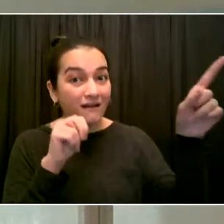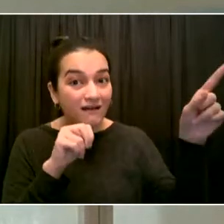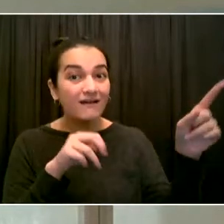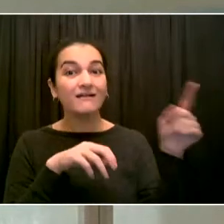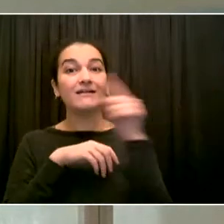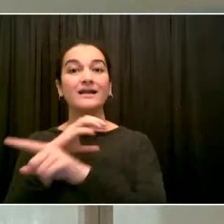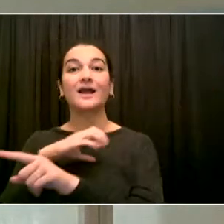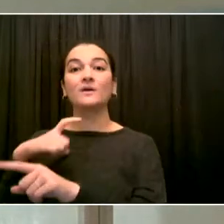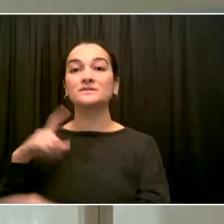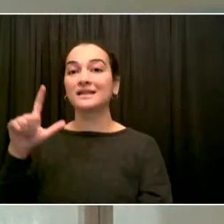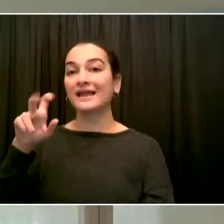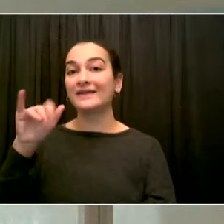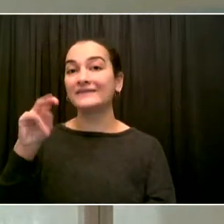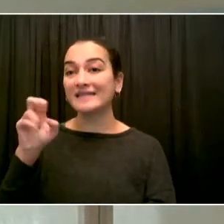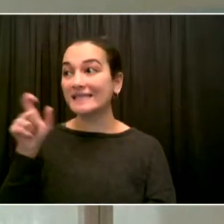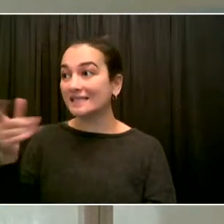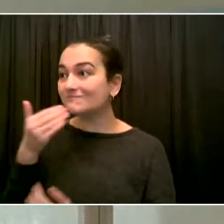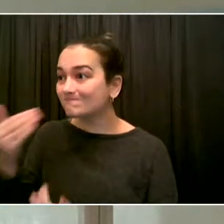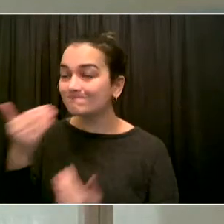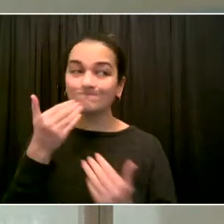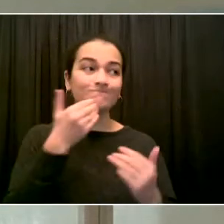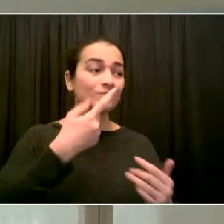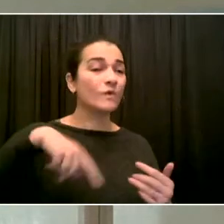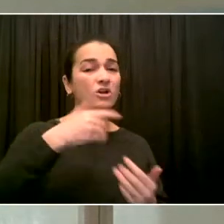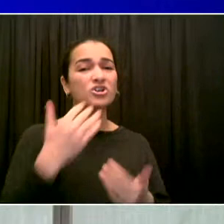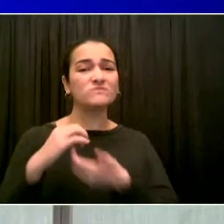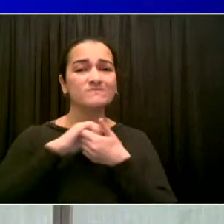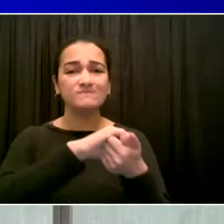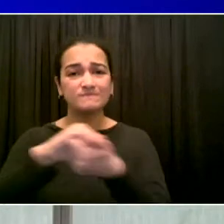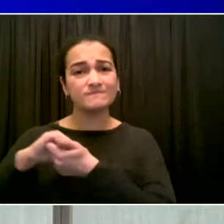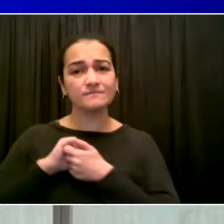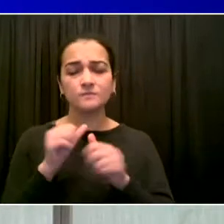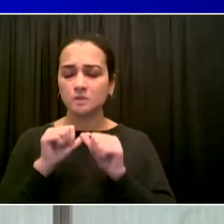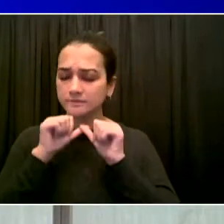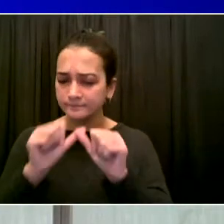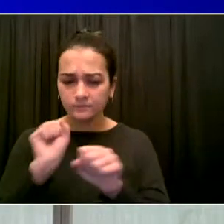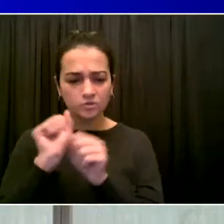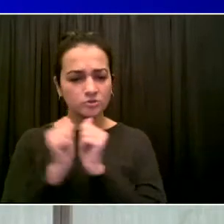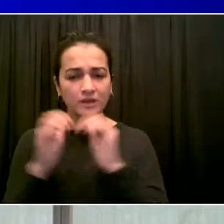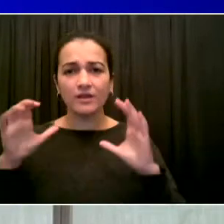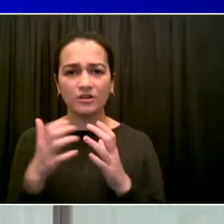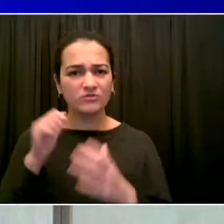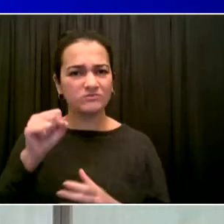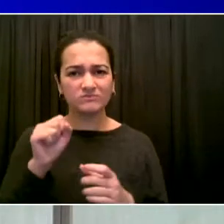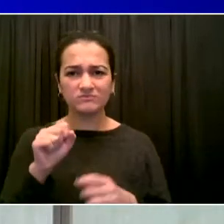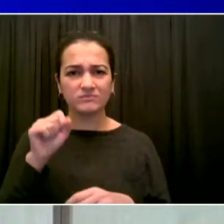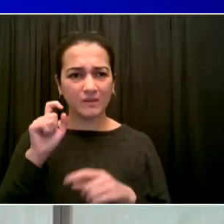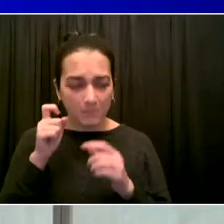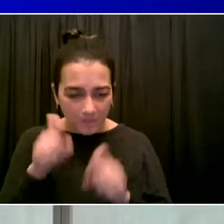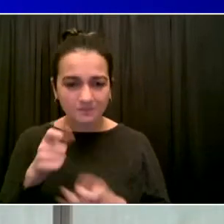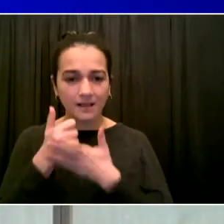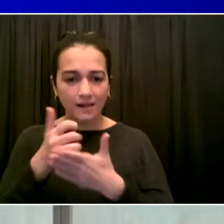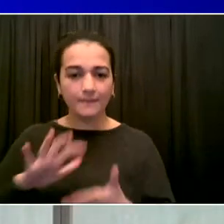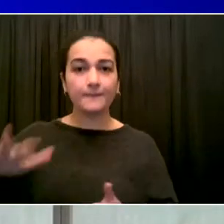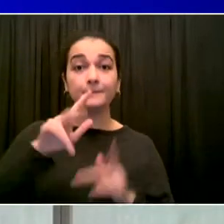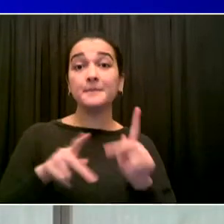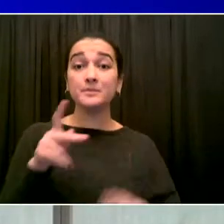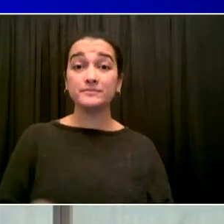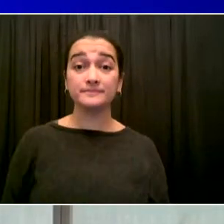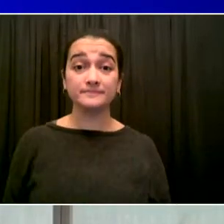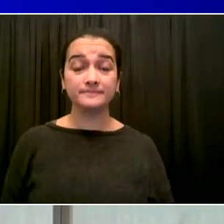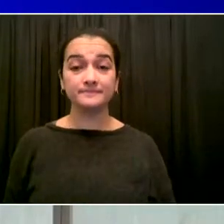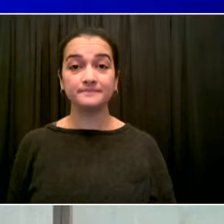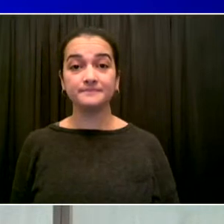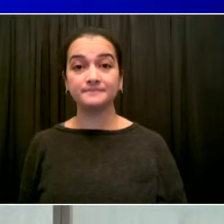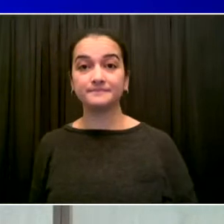day, making a difference in people's lives. Thank you so much, Steve. And this is something you should be very proud of. And everyone who